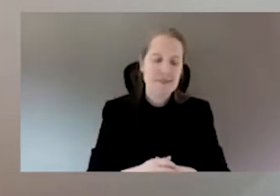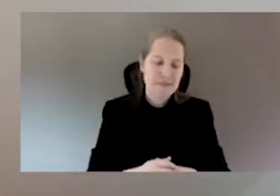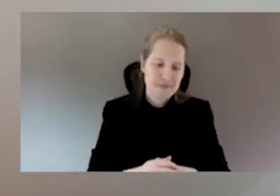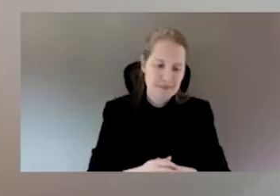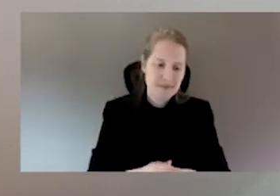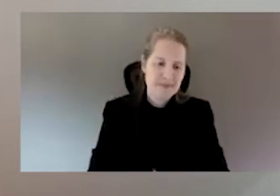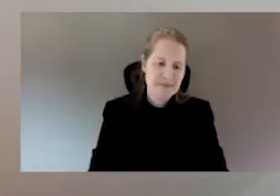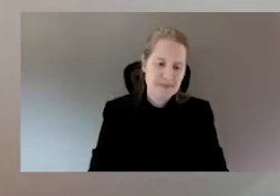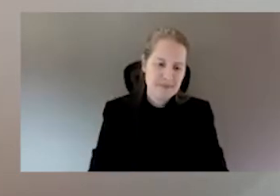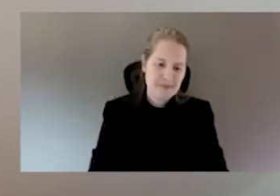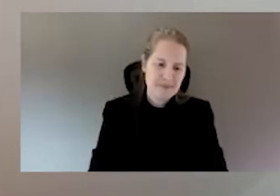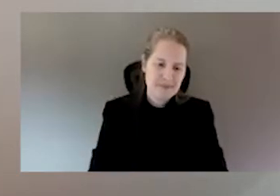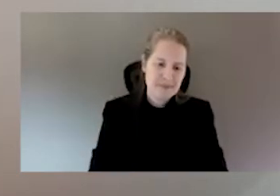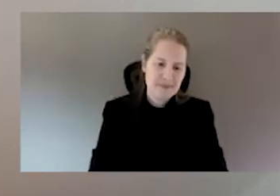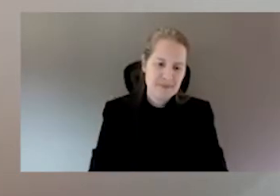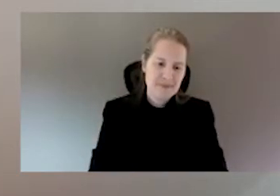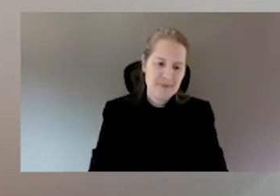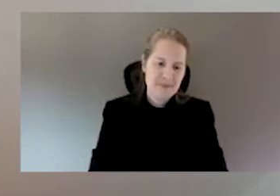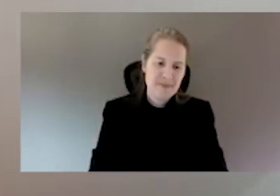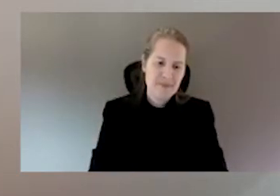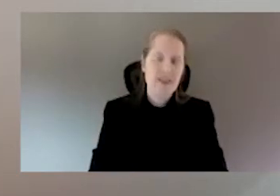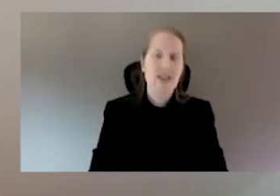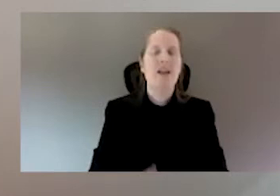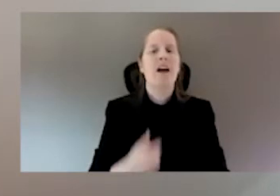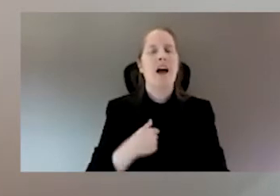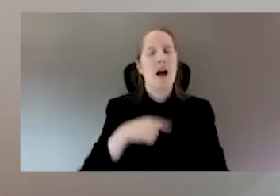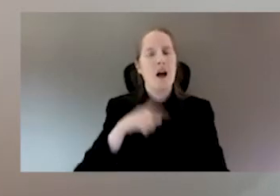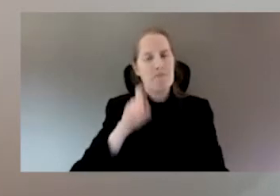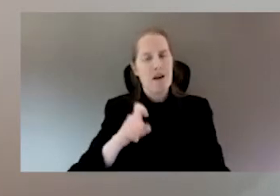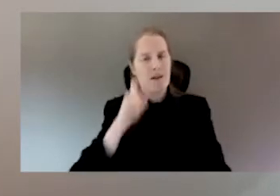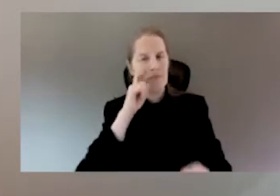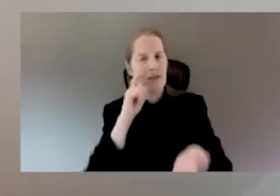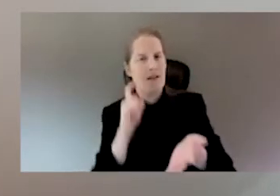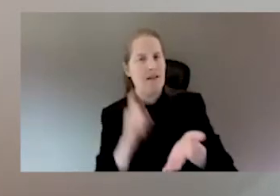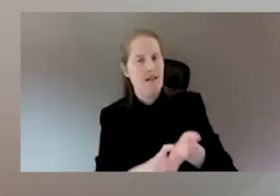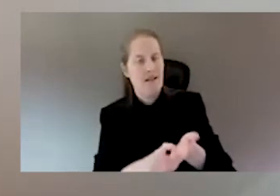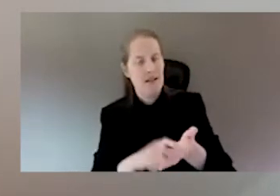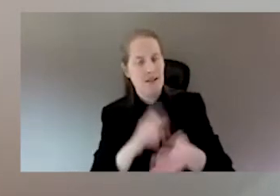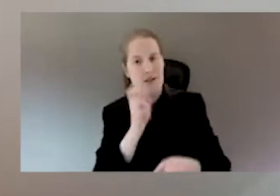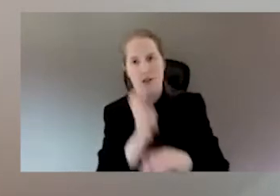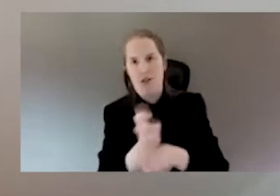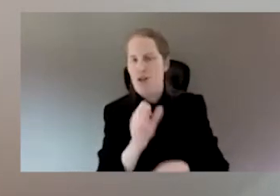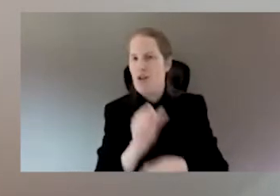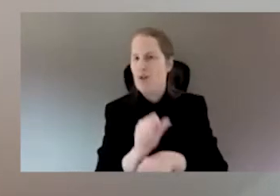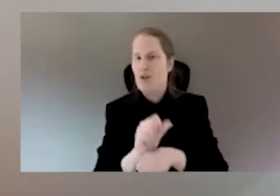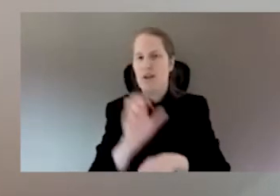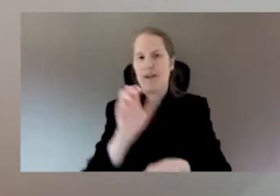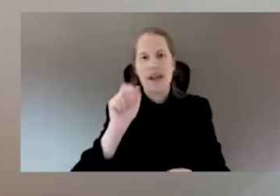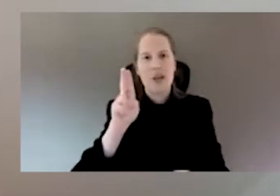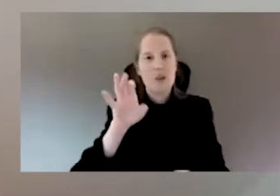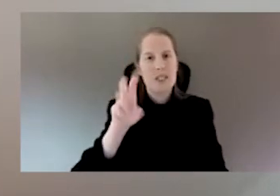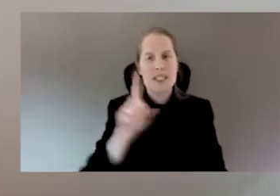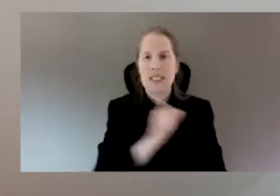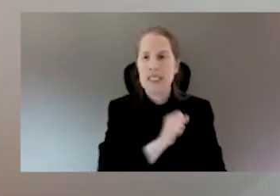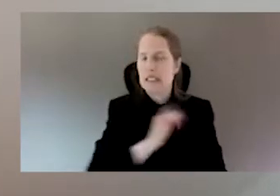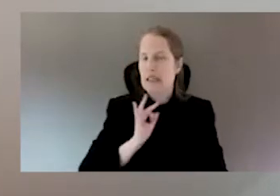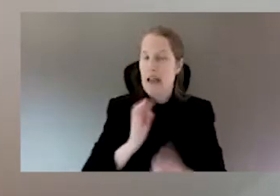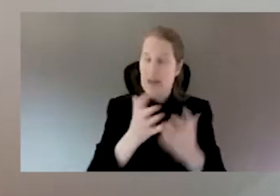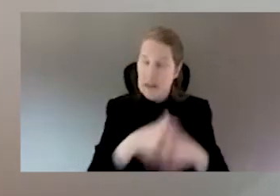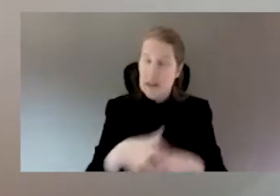I would be remiss if I did not acknowledge the hard work of AUCD staff in terms of putting this meeting